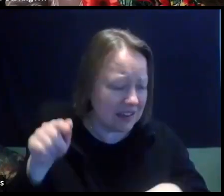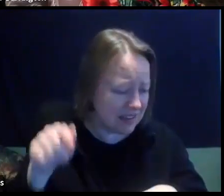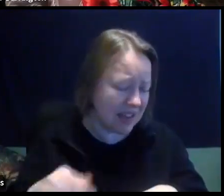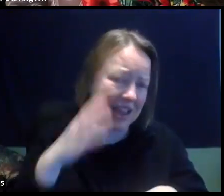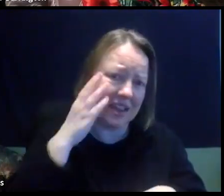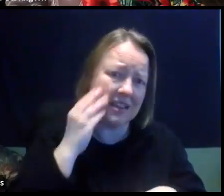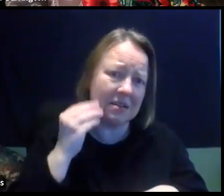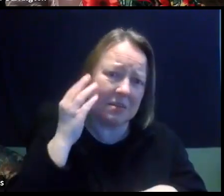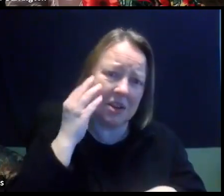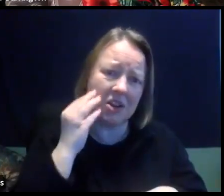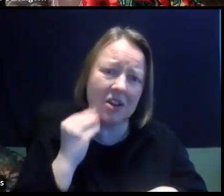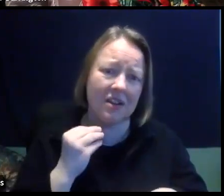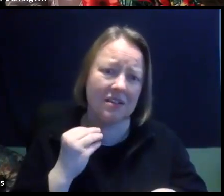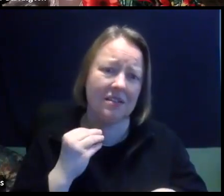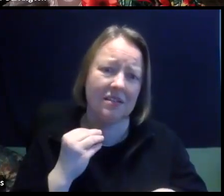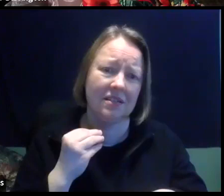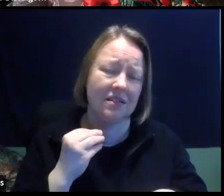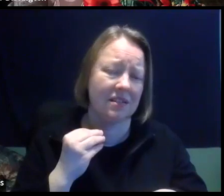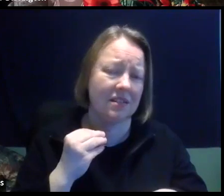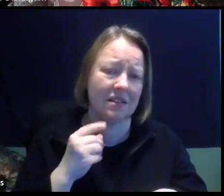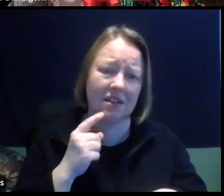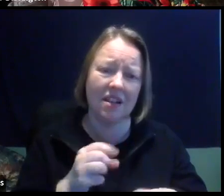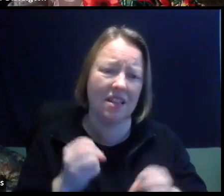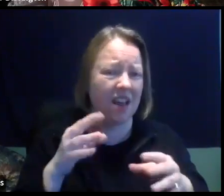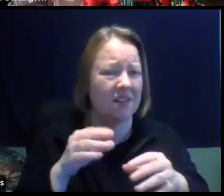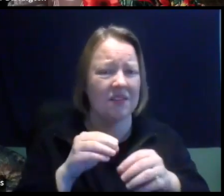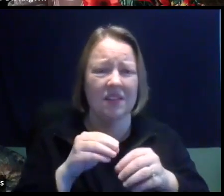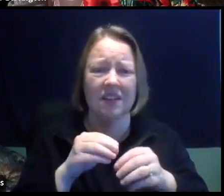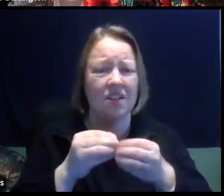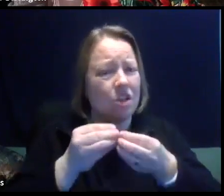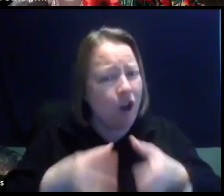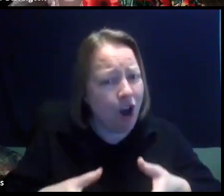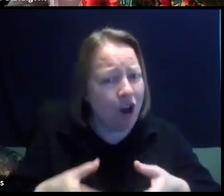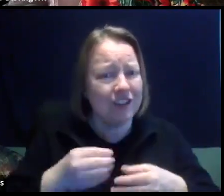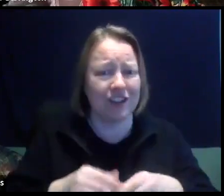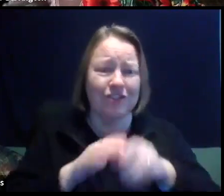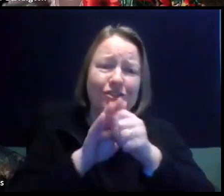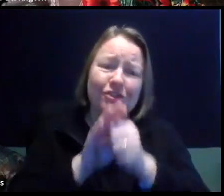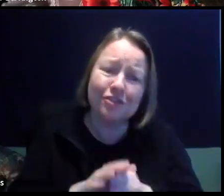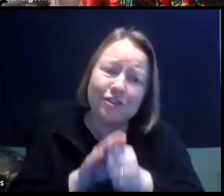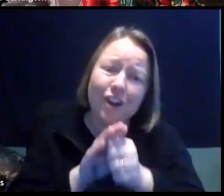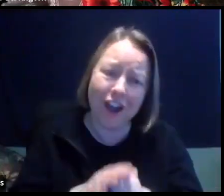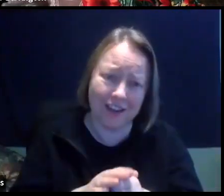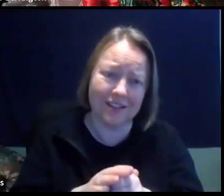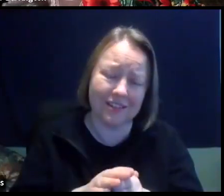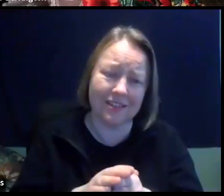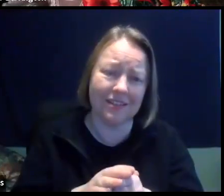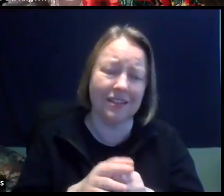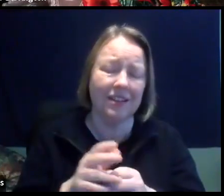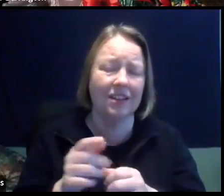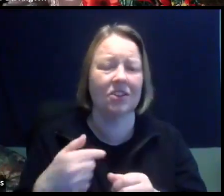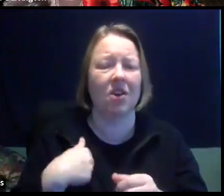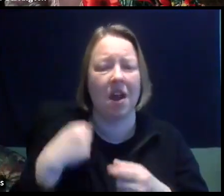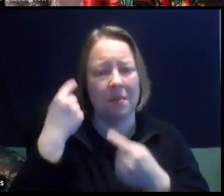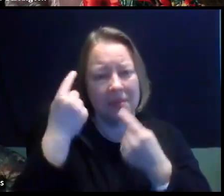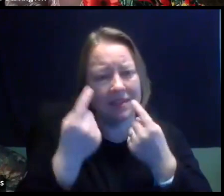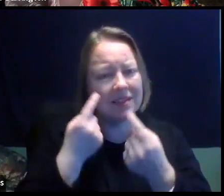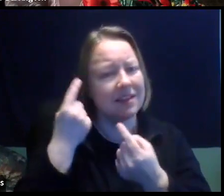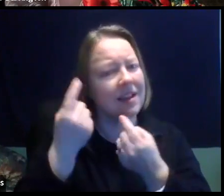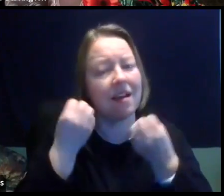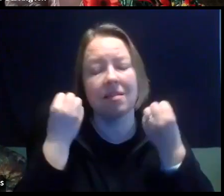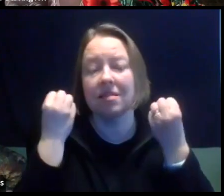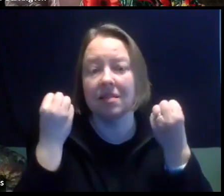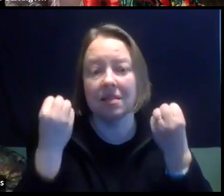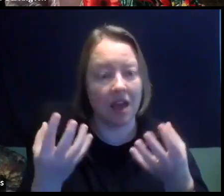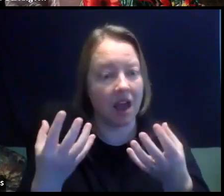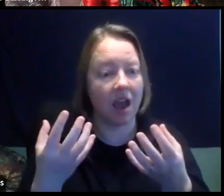the loss, impact, and stress of these things at that level. Oh, I've been thinking a lot about this. There